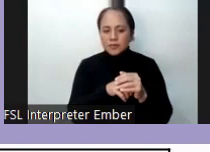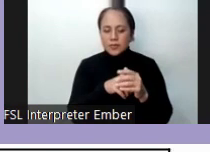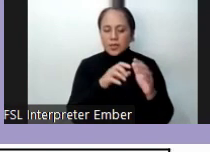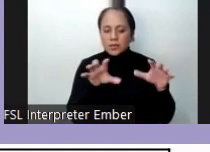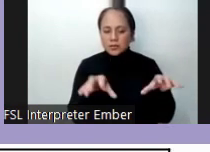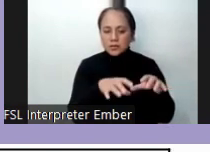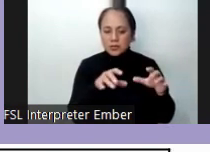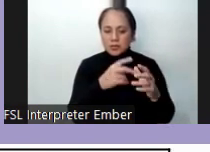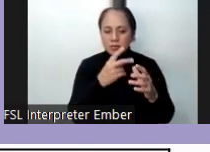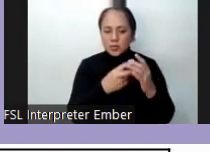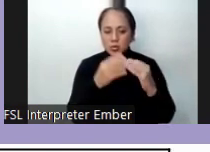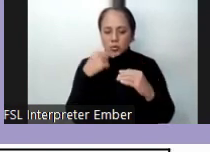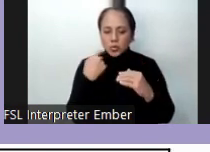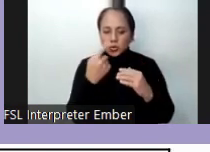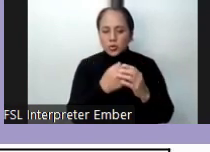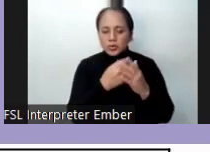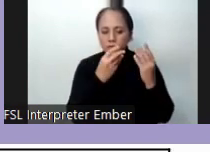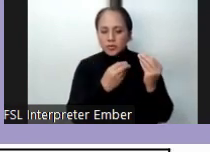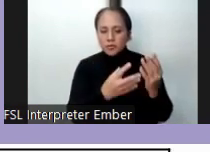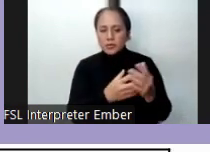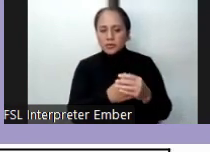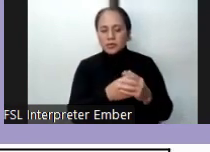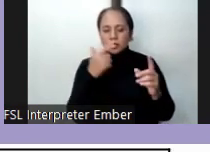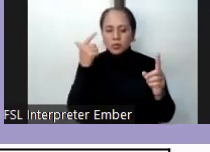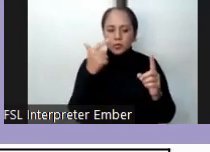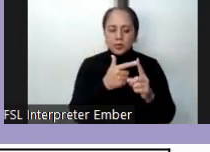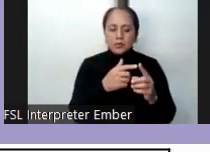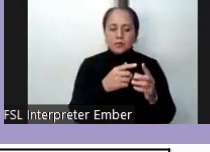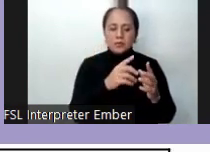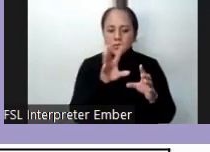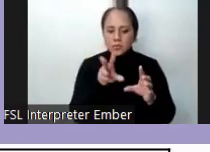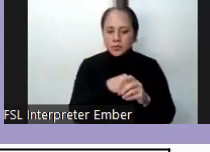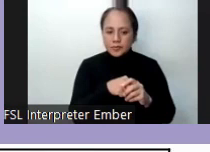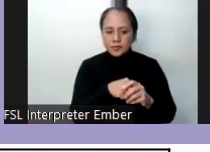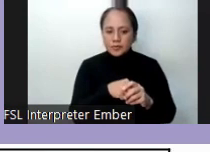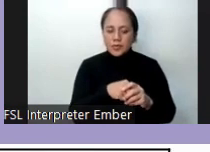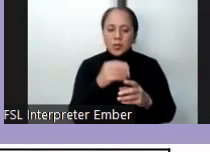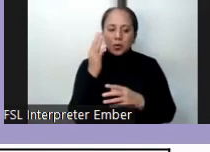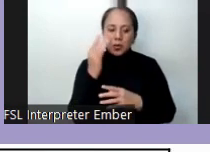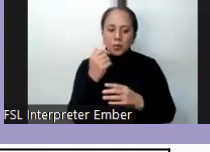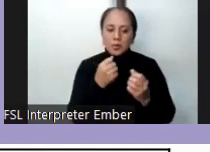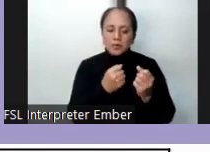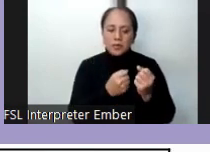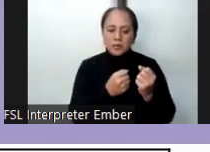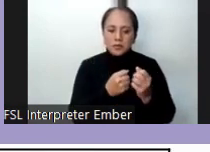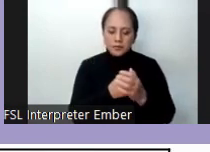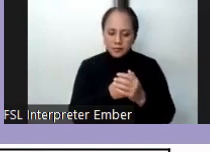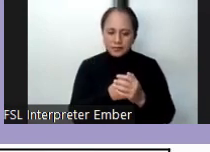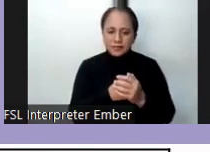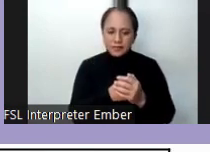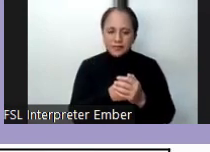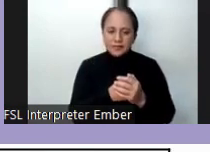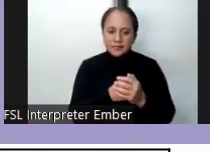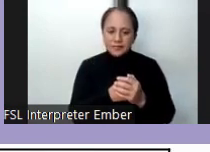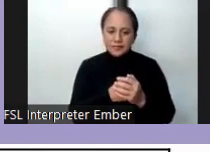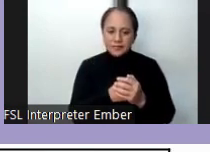involves determining who is behind the information aims to make participants explain why a sponsored article or a post made by a